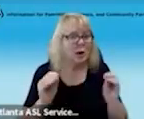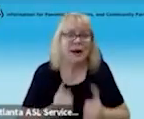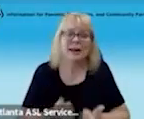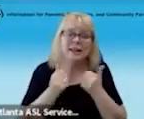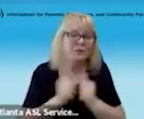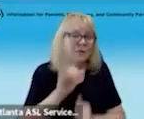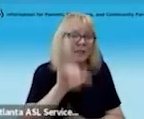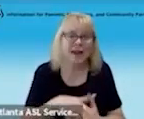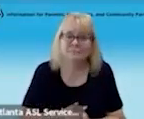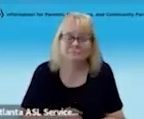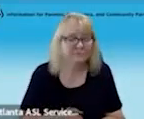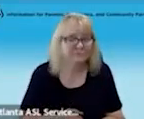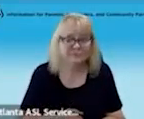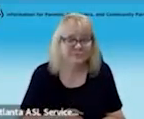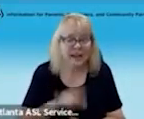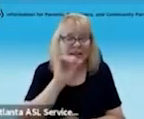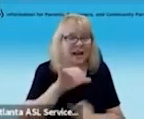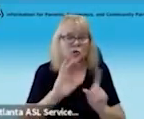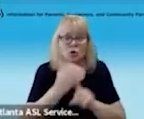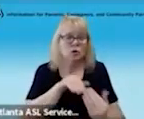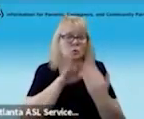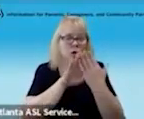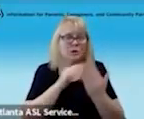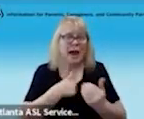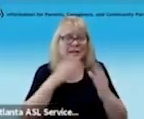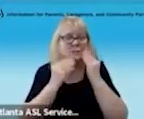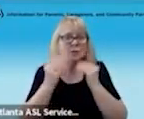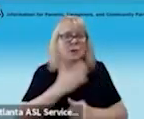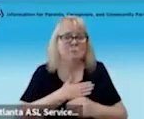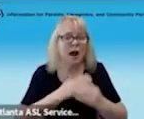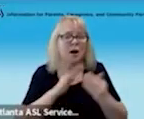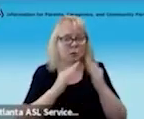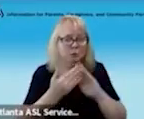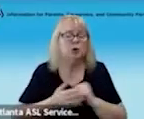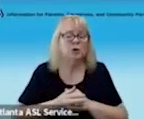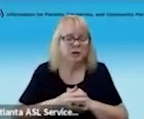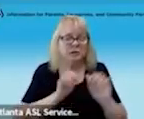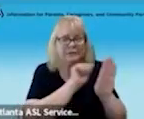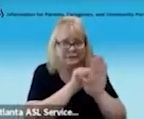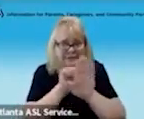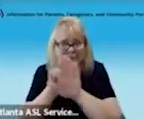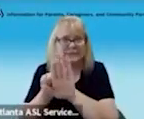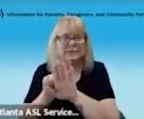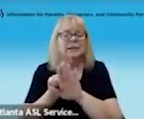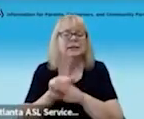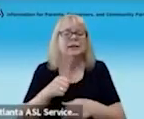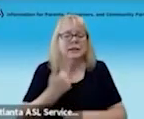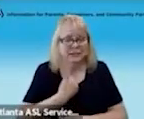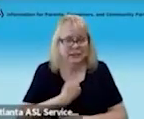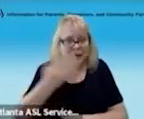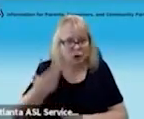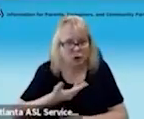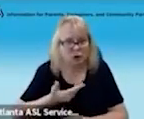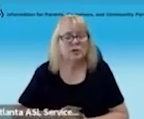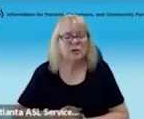is culturally relevant approach. This is diversity, equity, and inclusion, which everyone loves those words and no one lives by it.